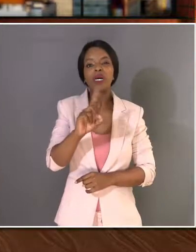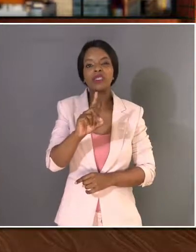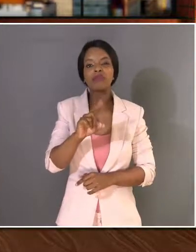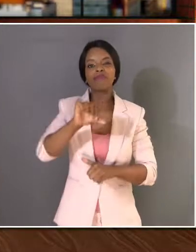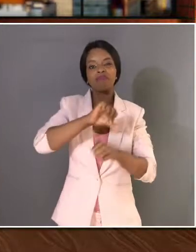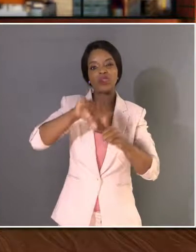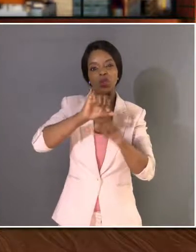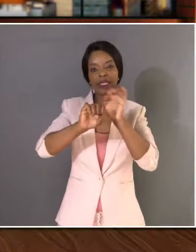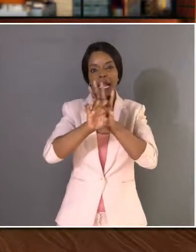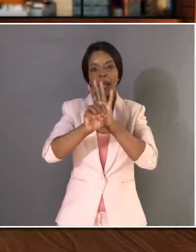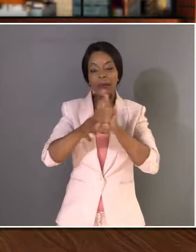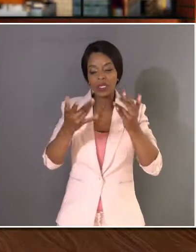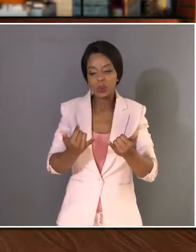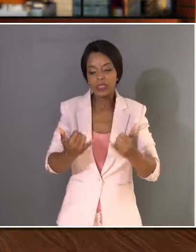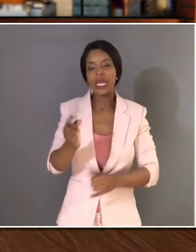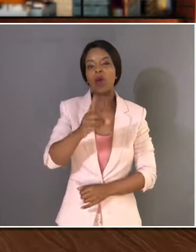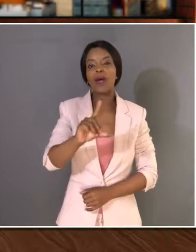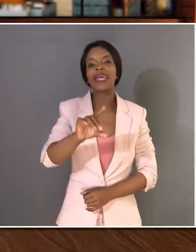is